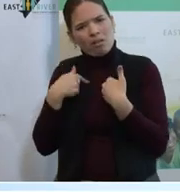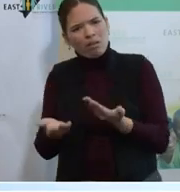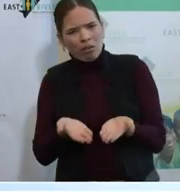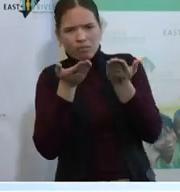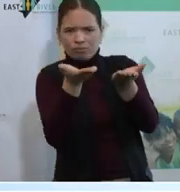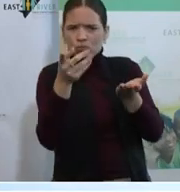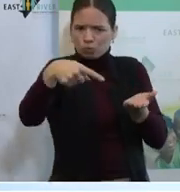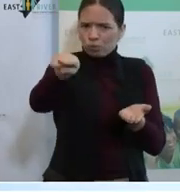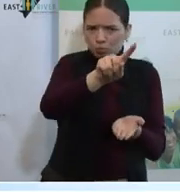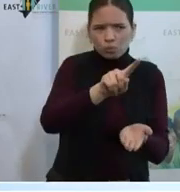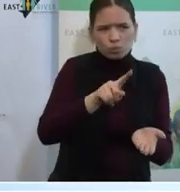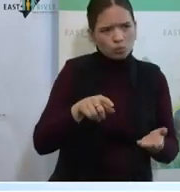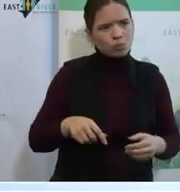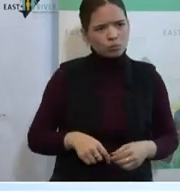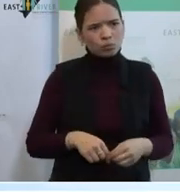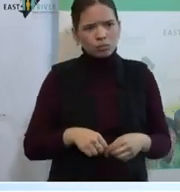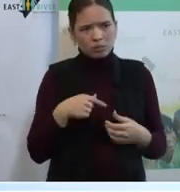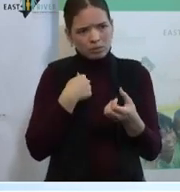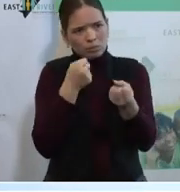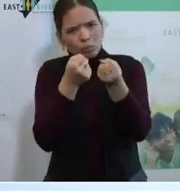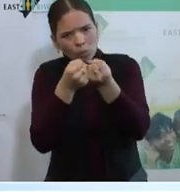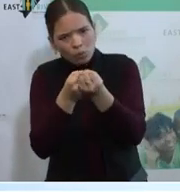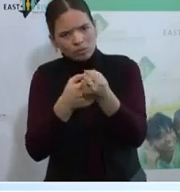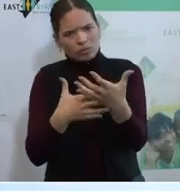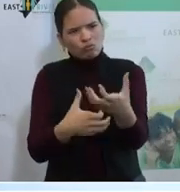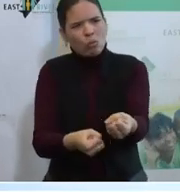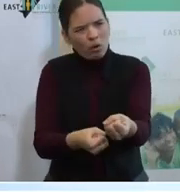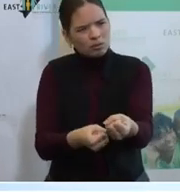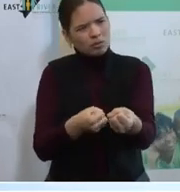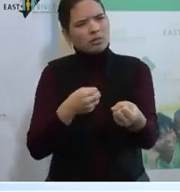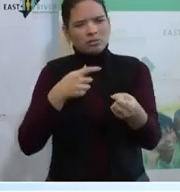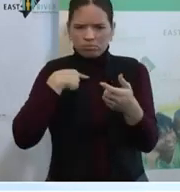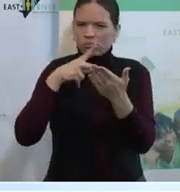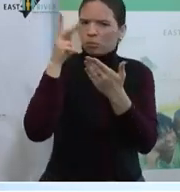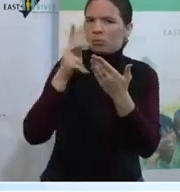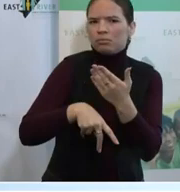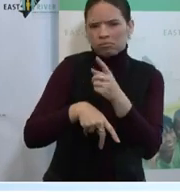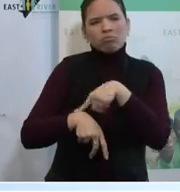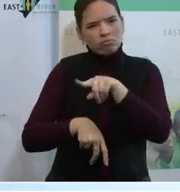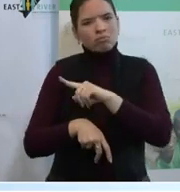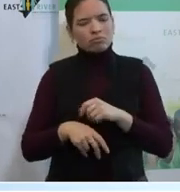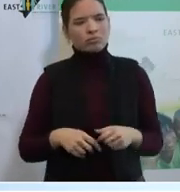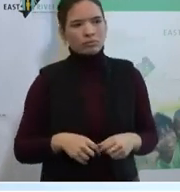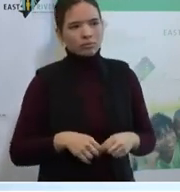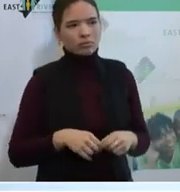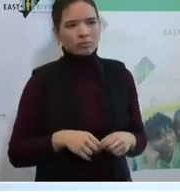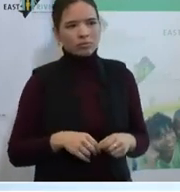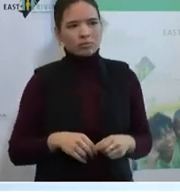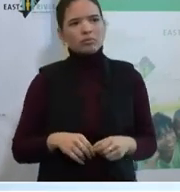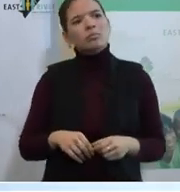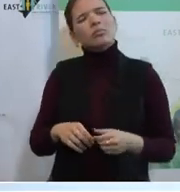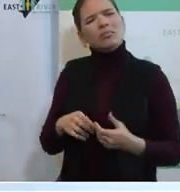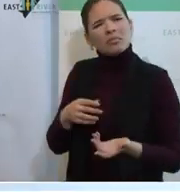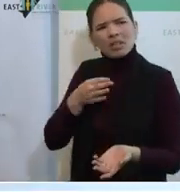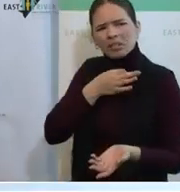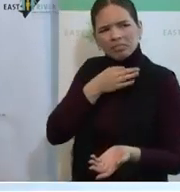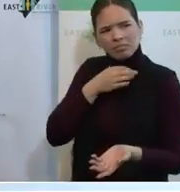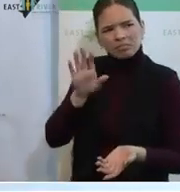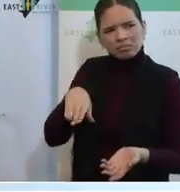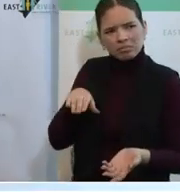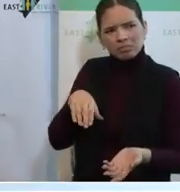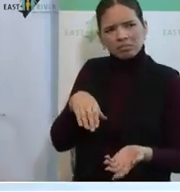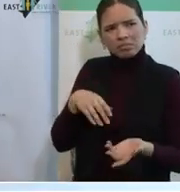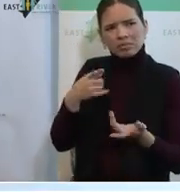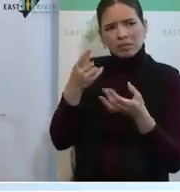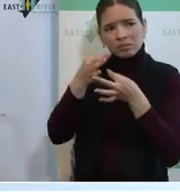and make sure that they're effective. Are you referring to the free metro with the surplus from the revenue? No, I'm referring